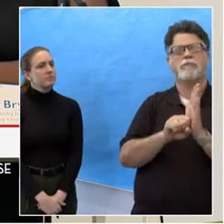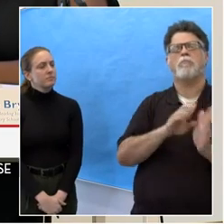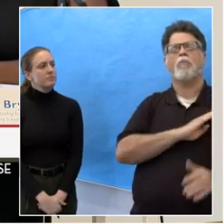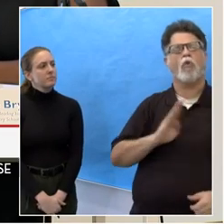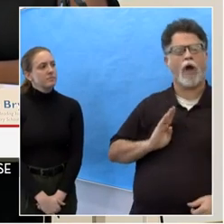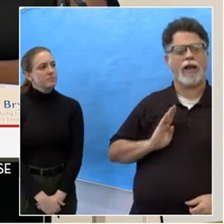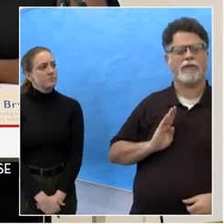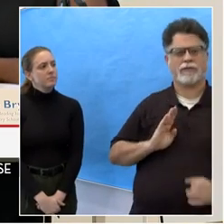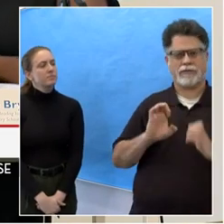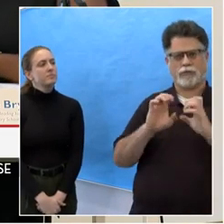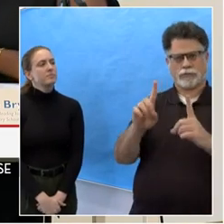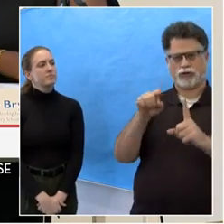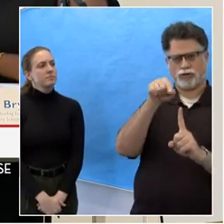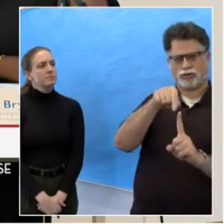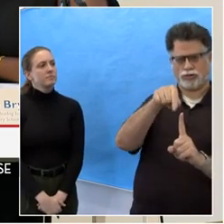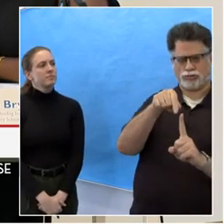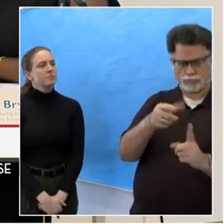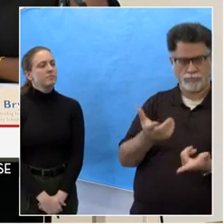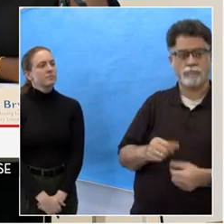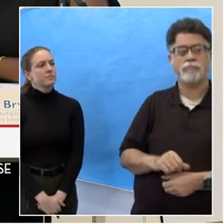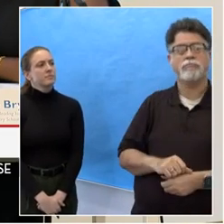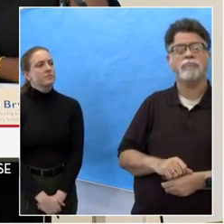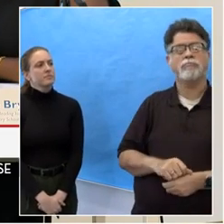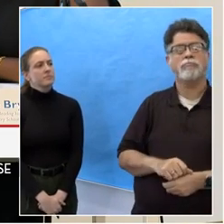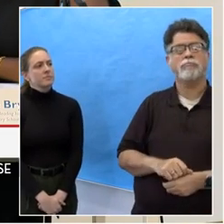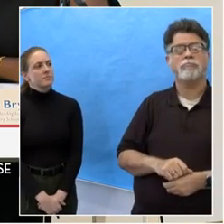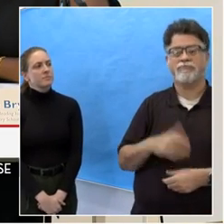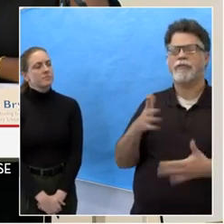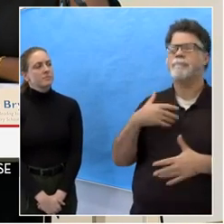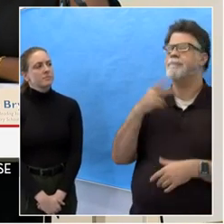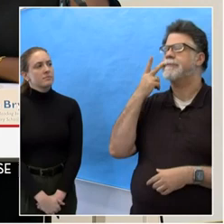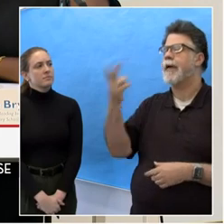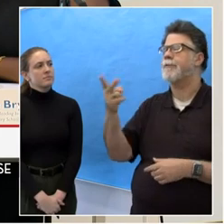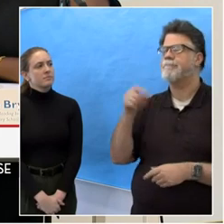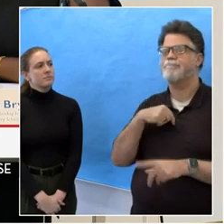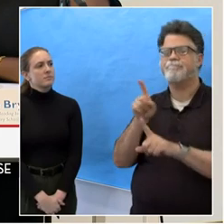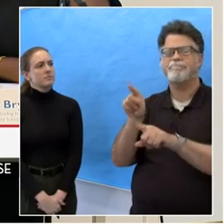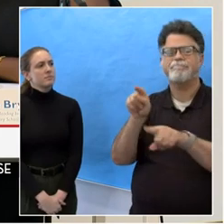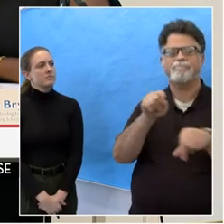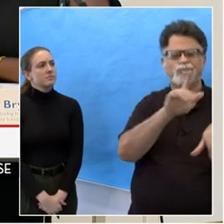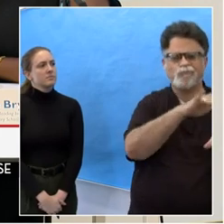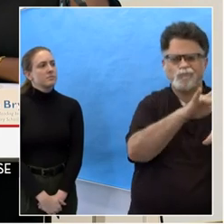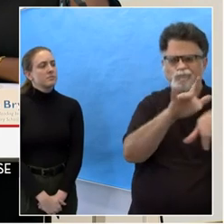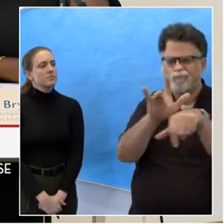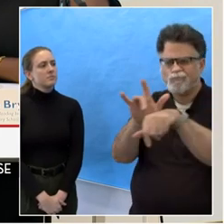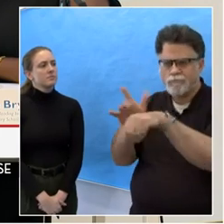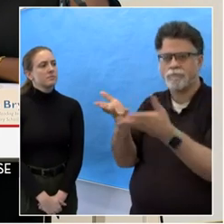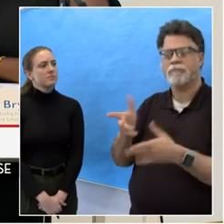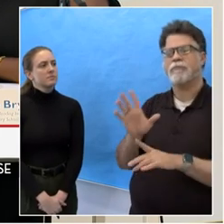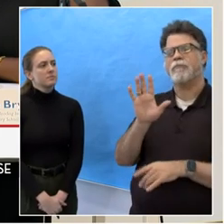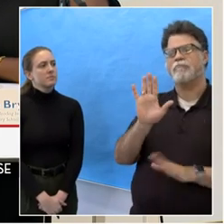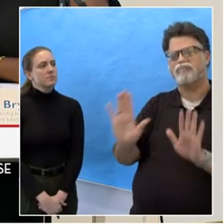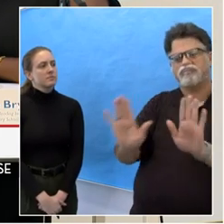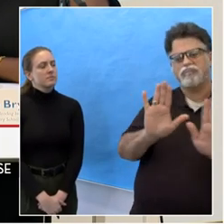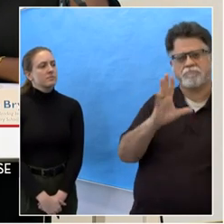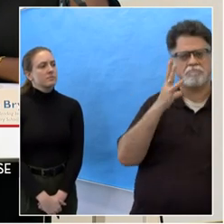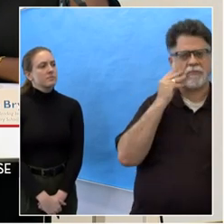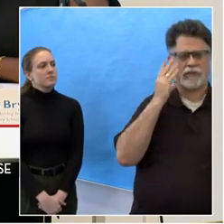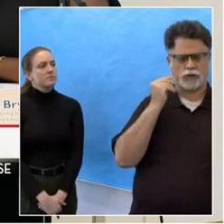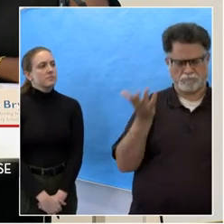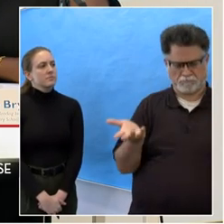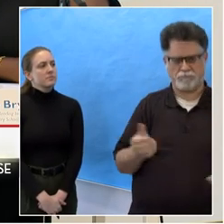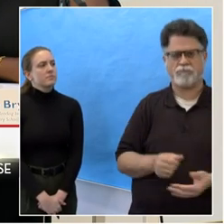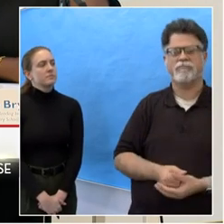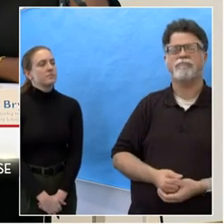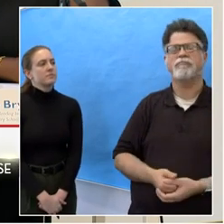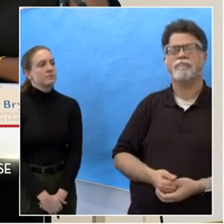district to learn from their experiences and to hear their recommendations. And over again, I heard that